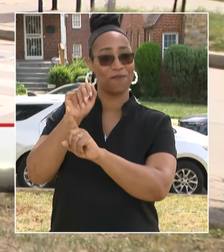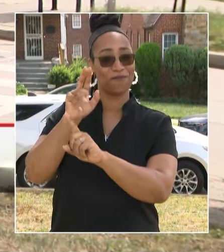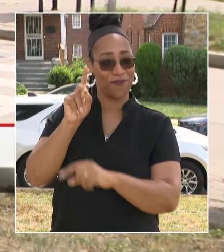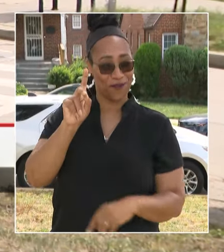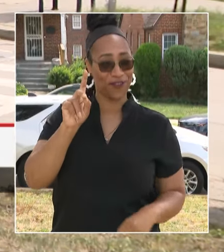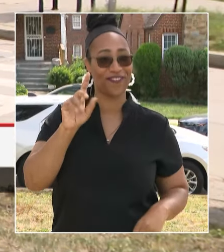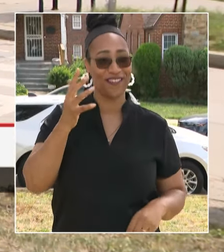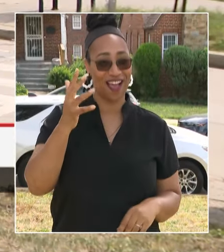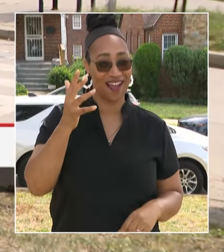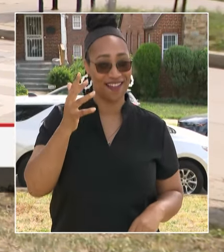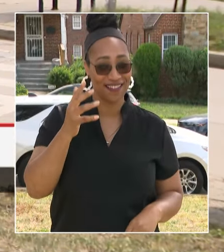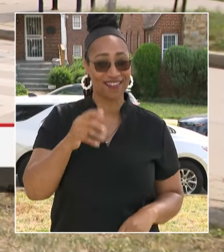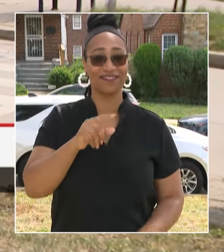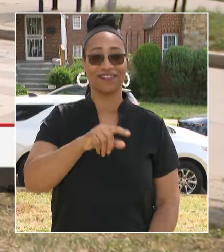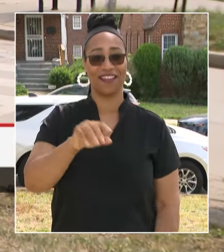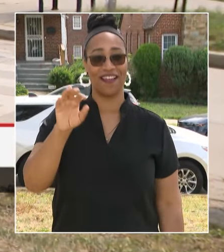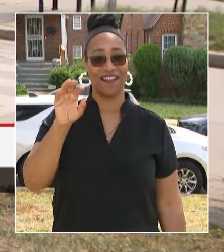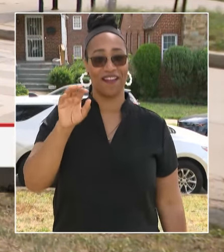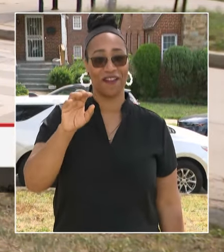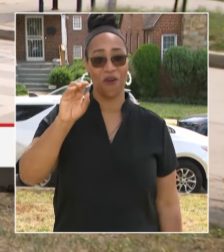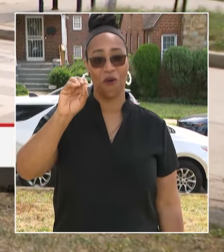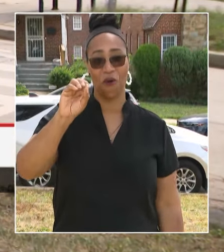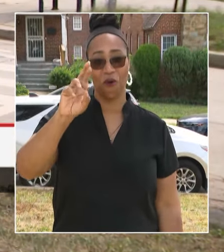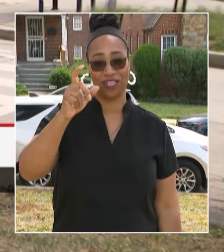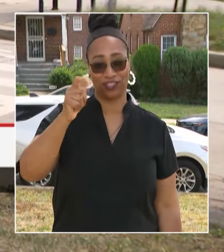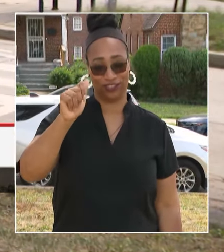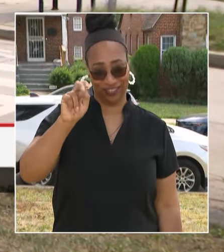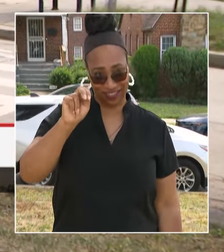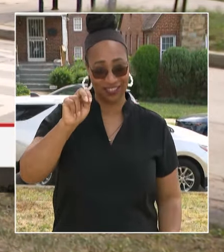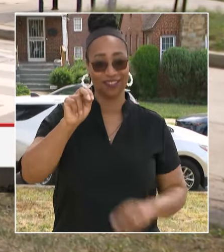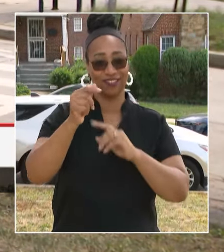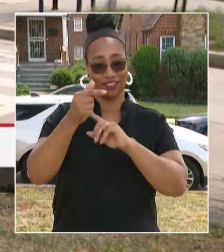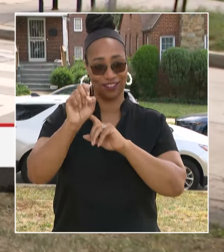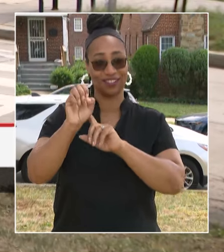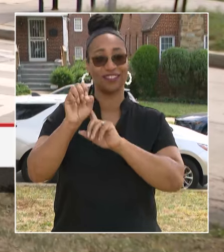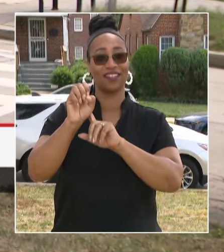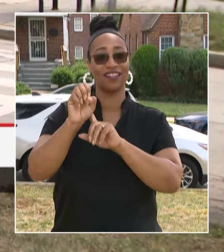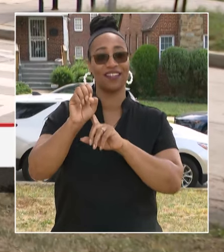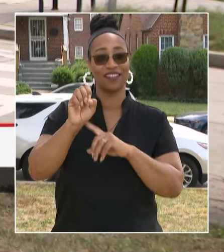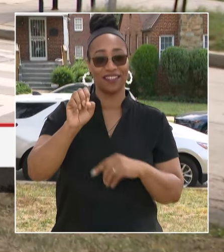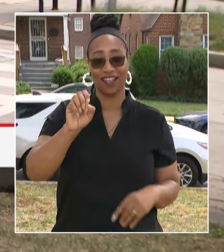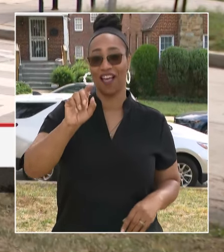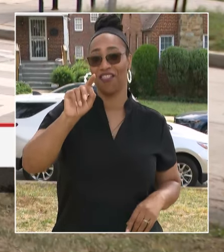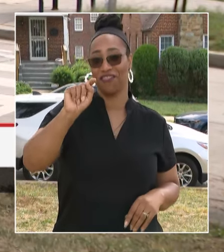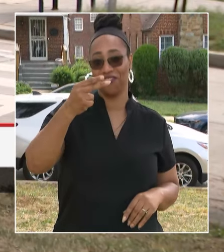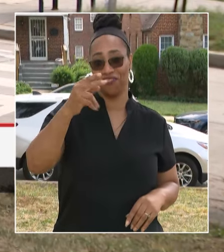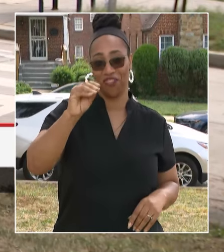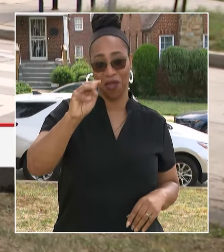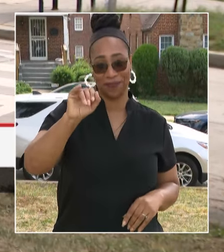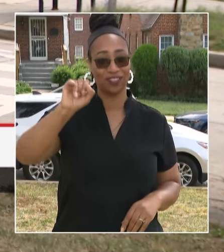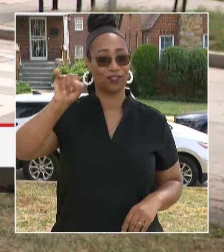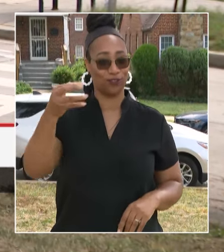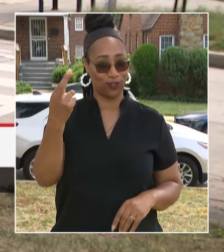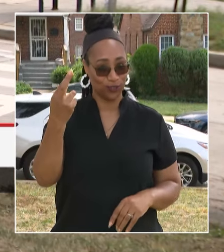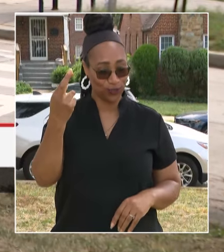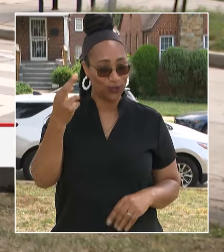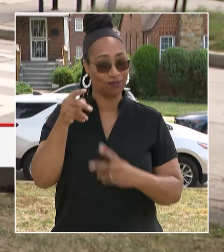Jr. I am also thrilled to welcome to the mic during today's program ANC Commissioner for